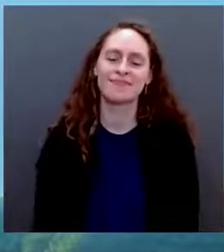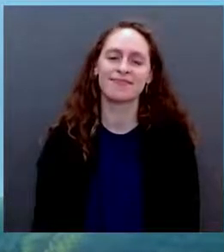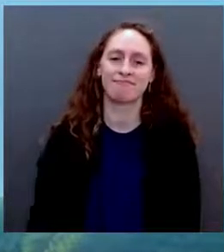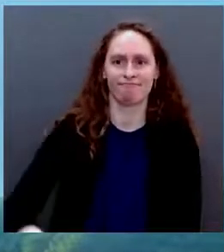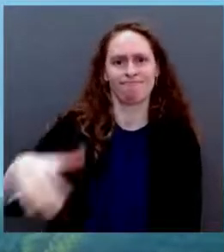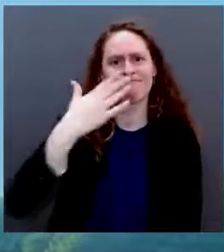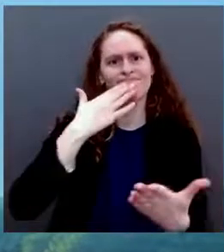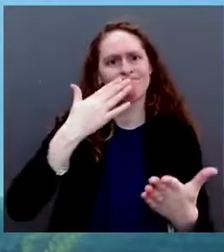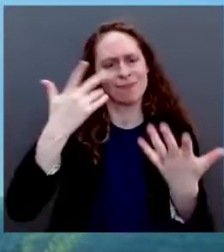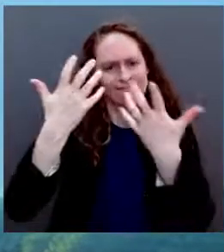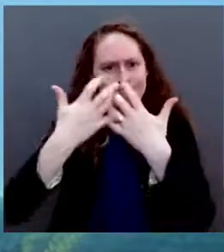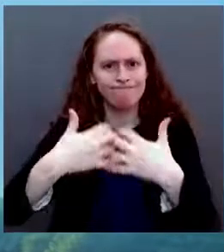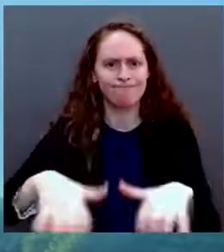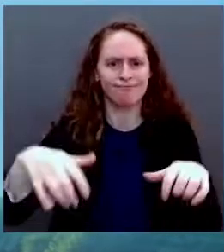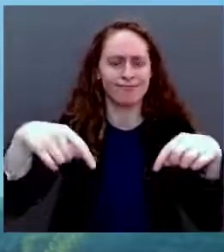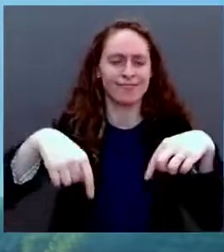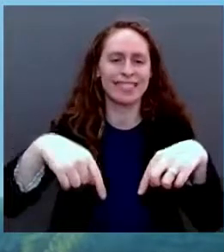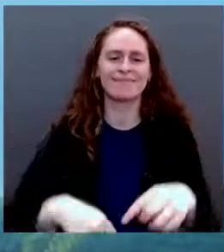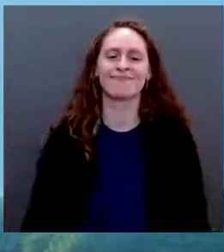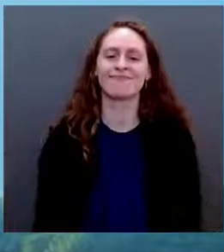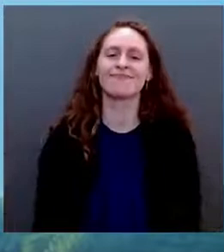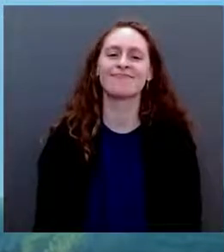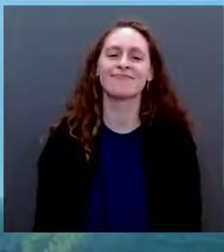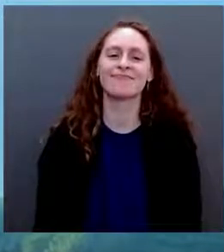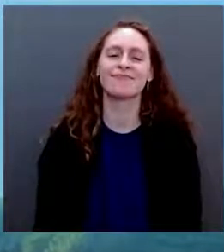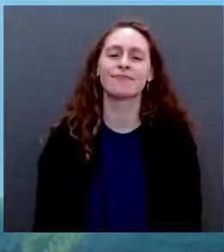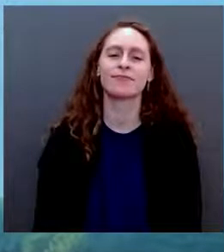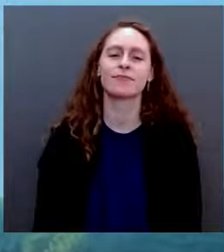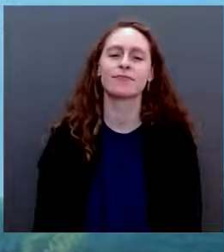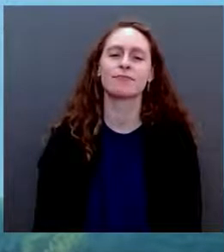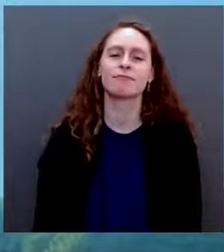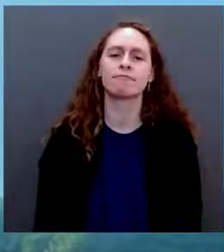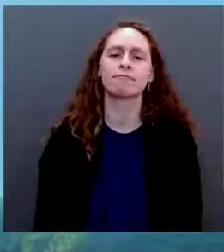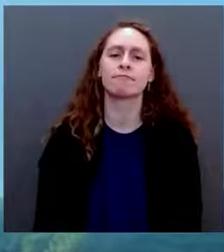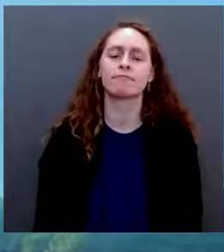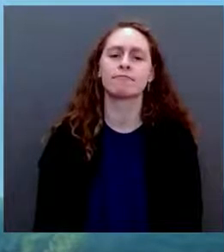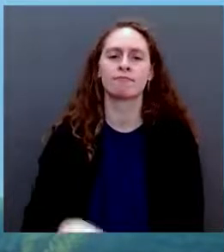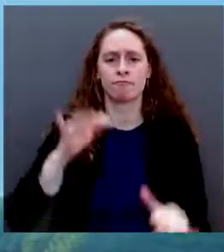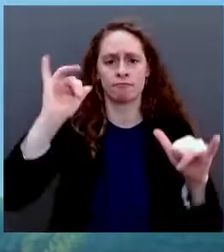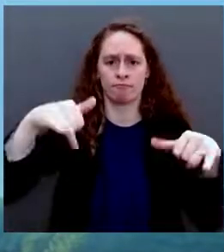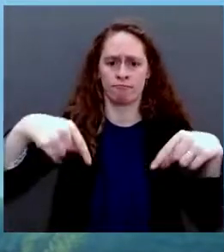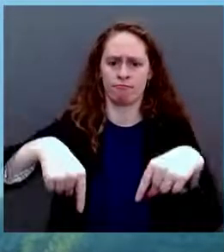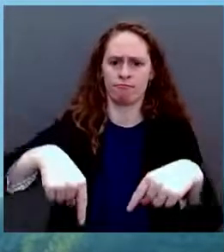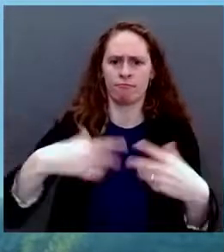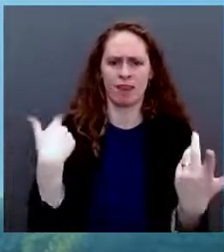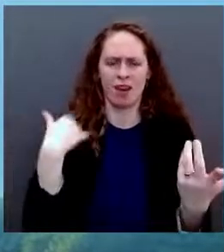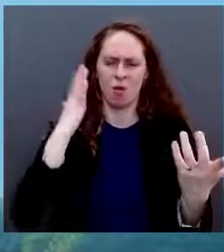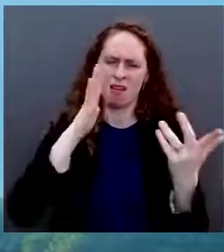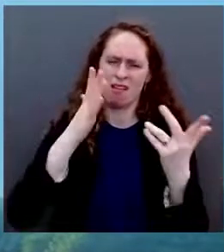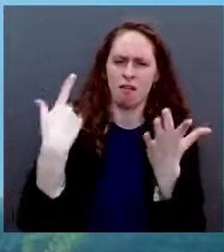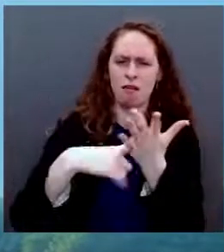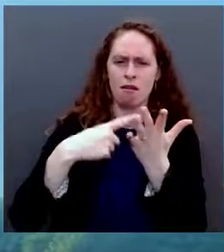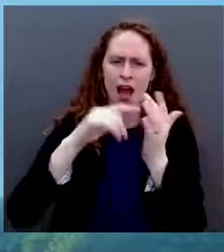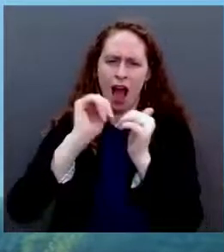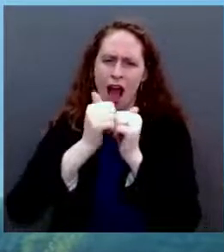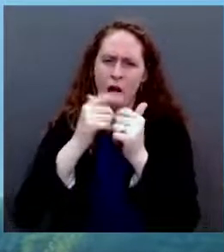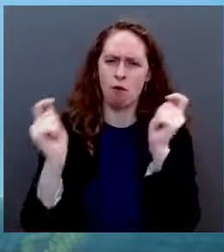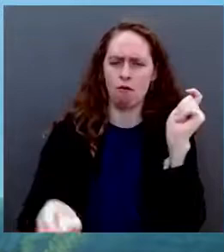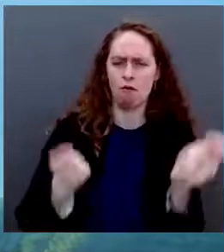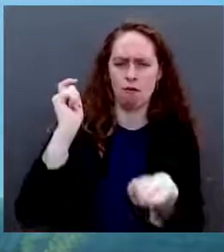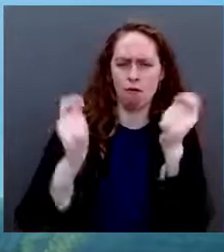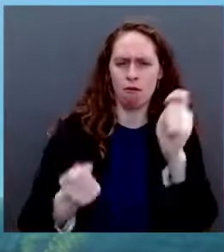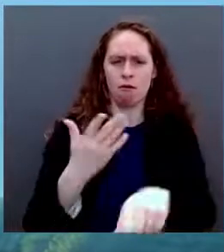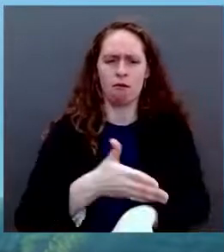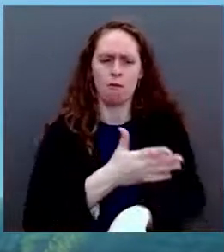progress legislatively as well as they're proposing, even as we continue doing everything we can on the executive branch